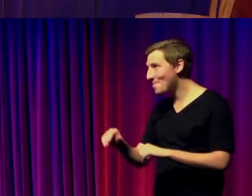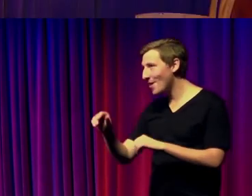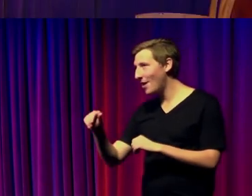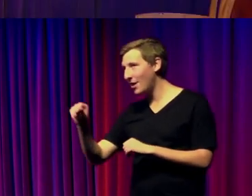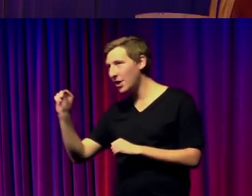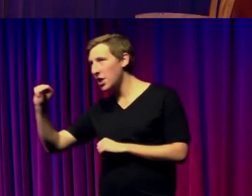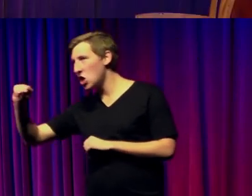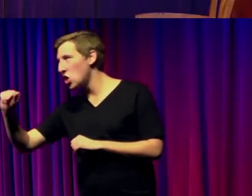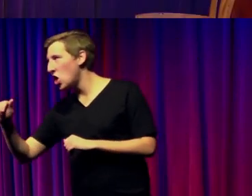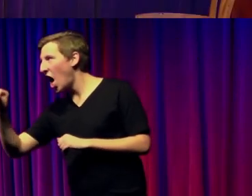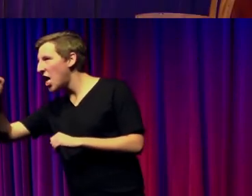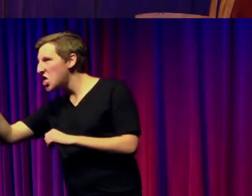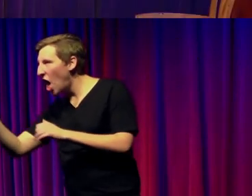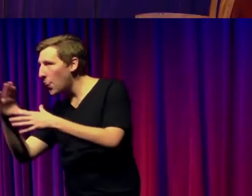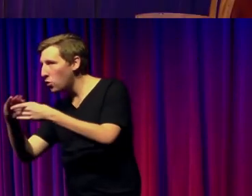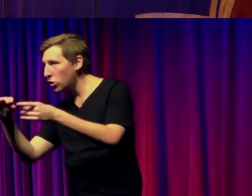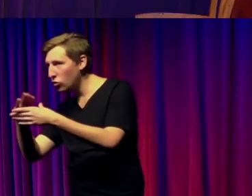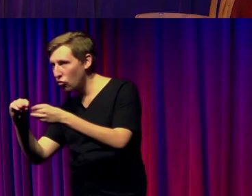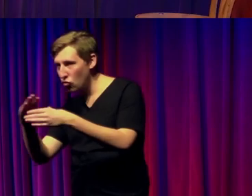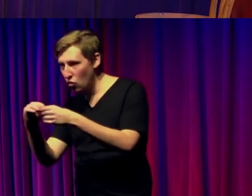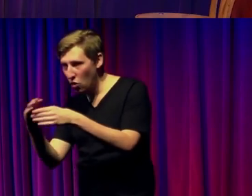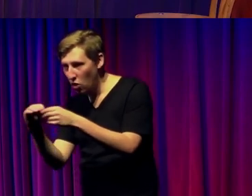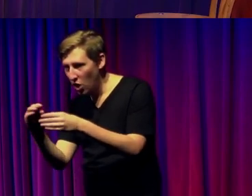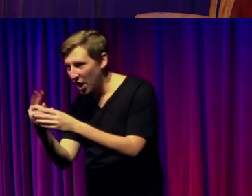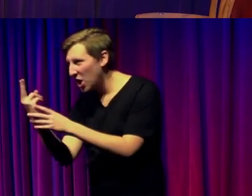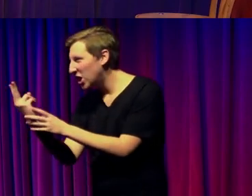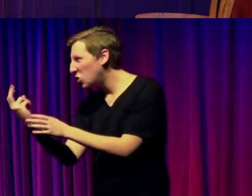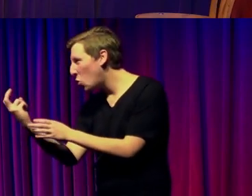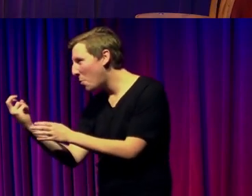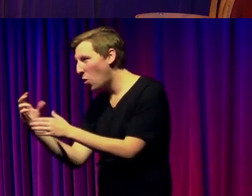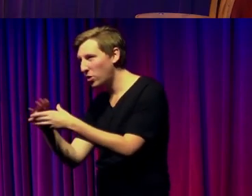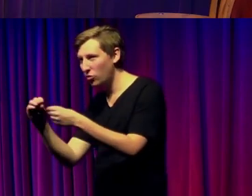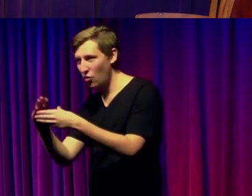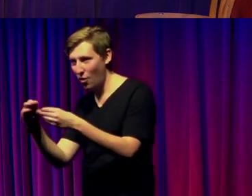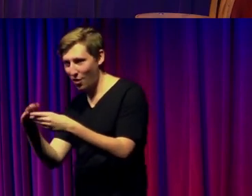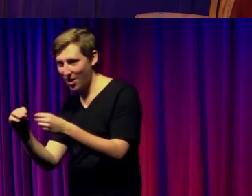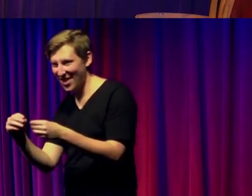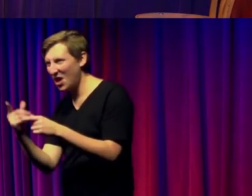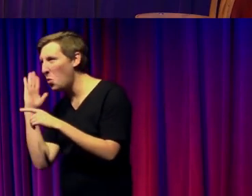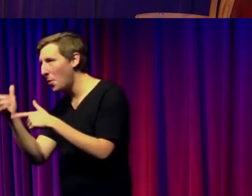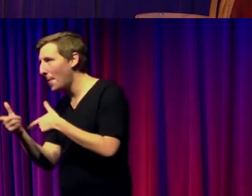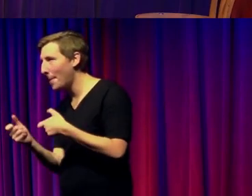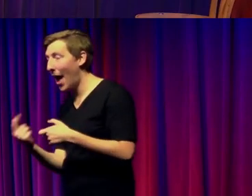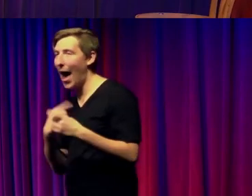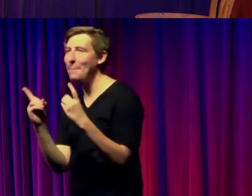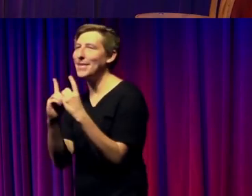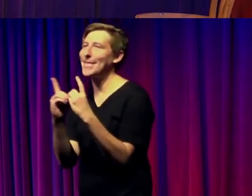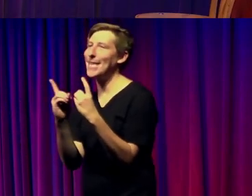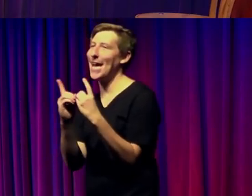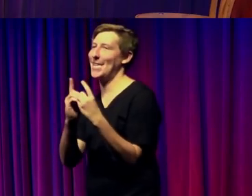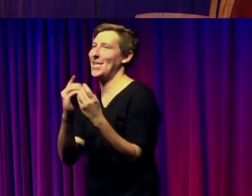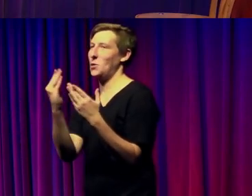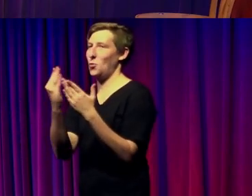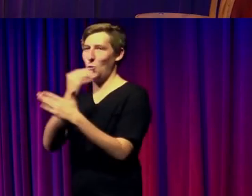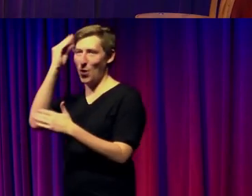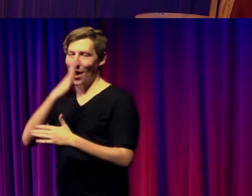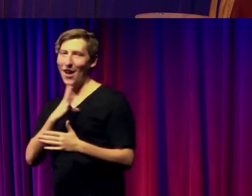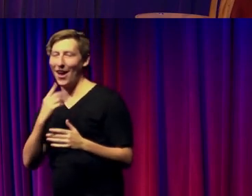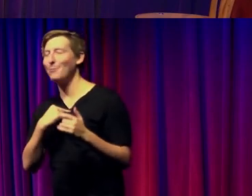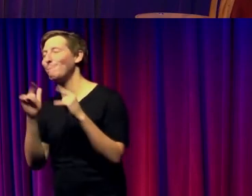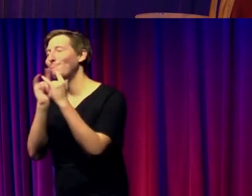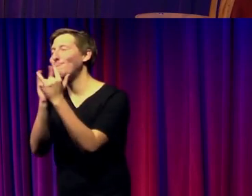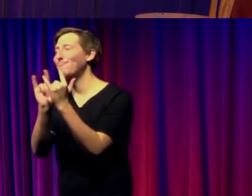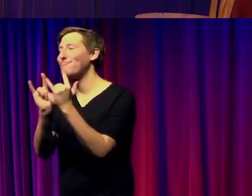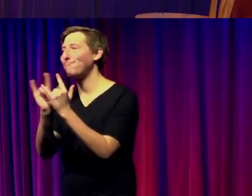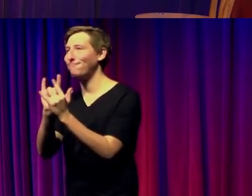awesome. I'm hoping I have time for two more. I'll make this one quick. I am dating a new guy. Thank you, I'm in love. He's amazing. Woo! Thank you. I date a